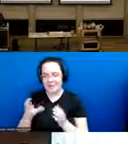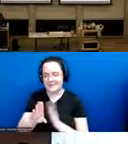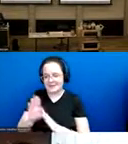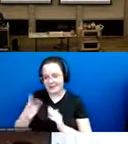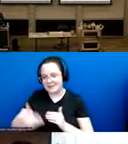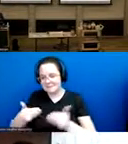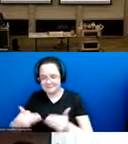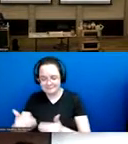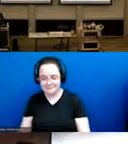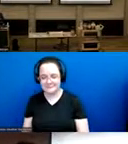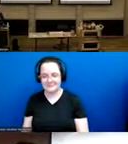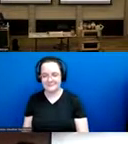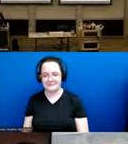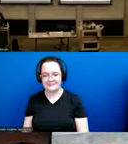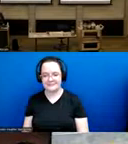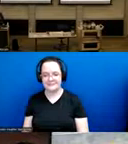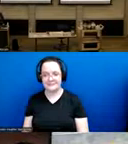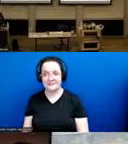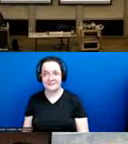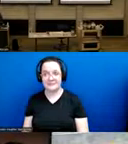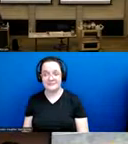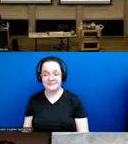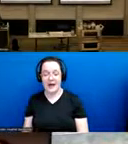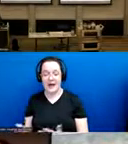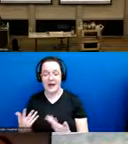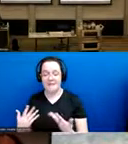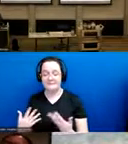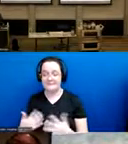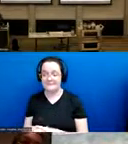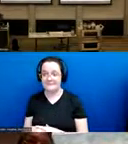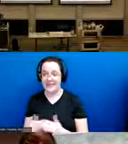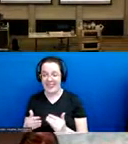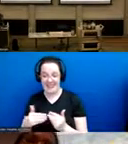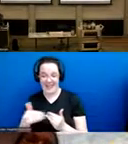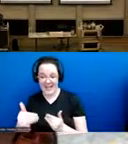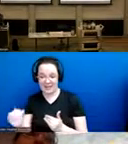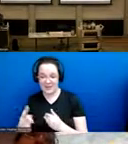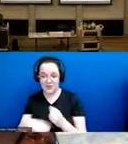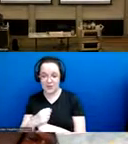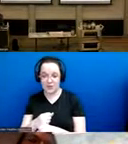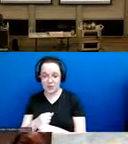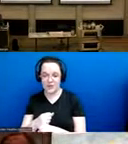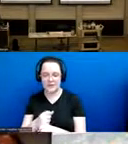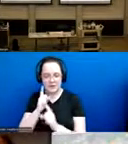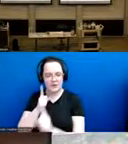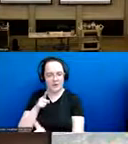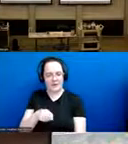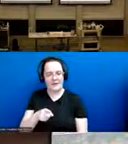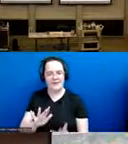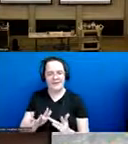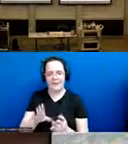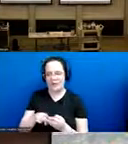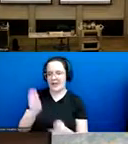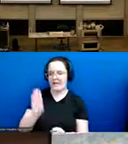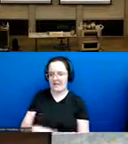next years, right, we want to amplify this network. So what I showed you